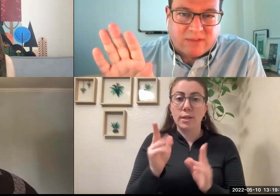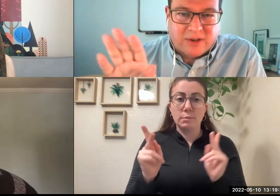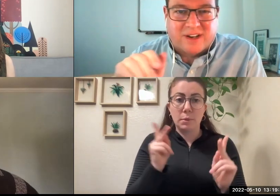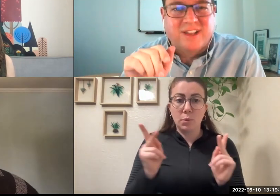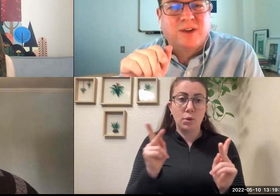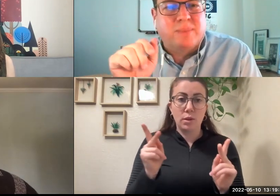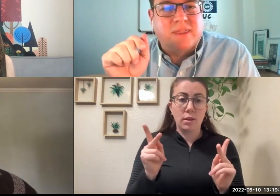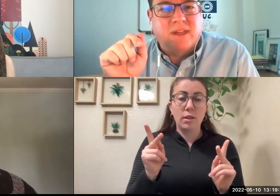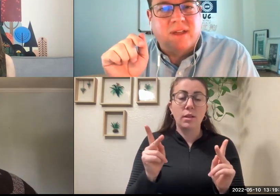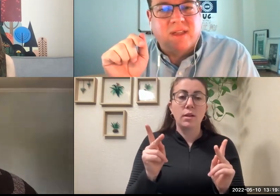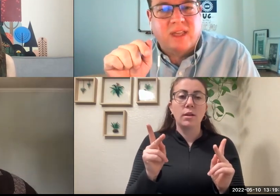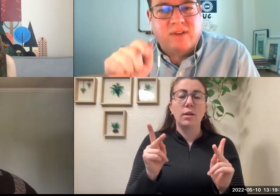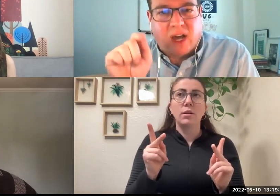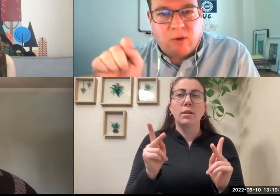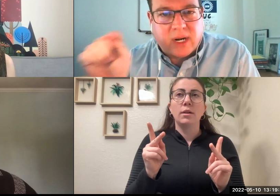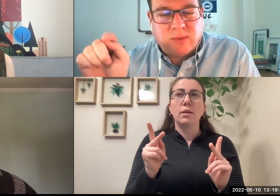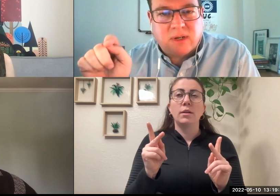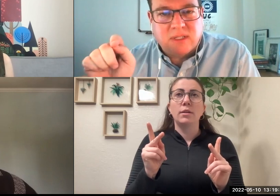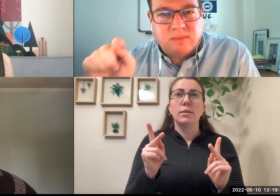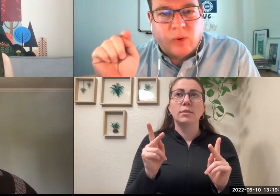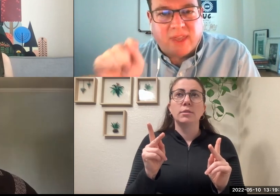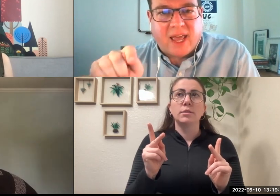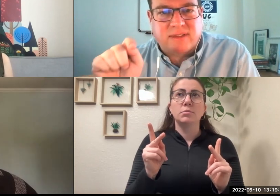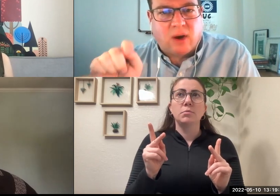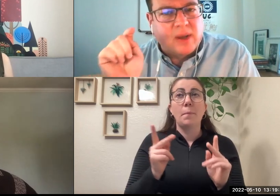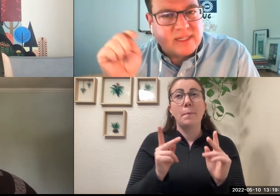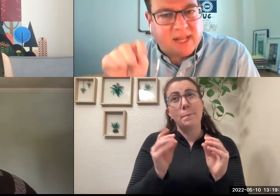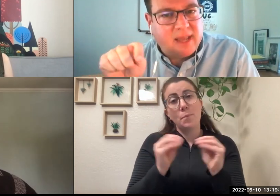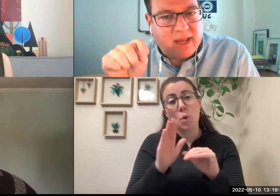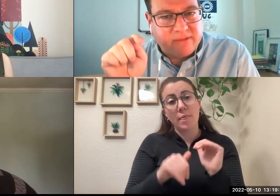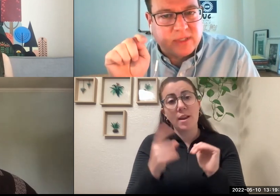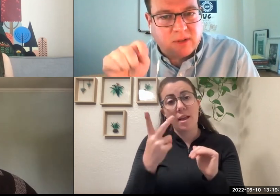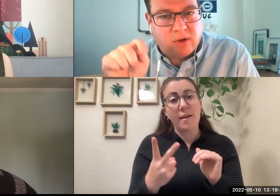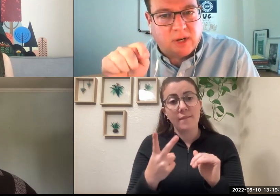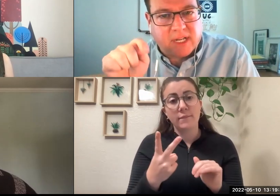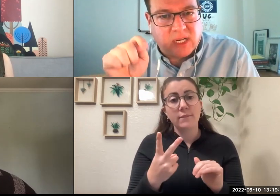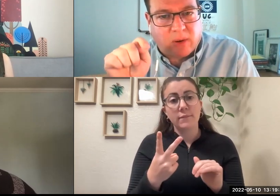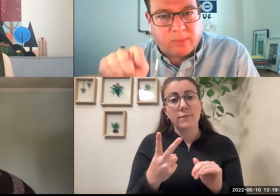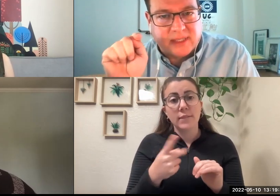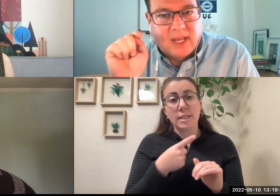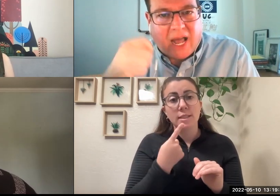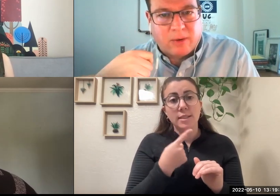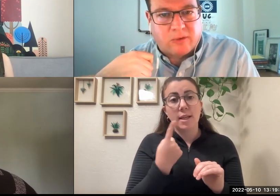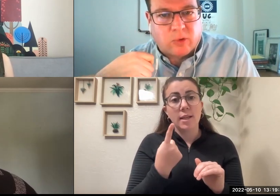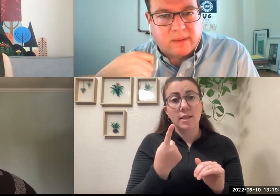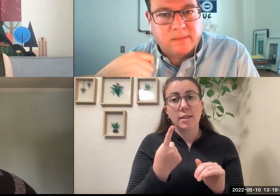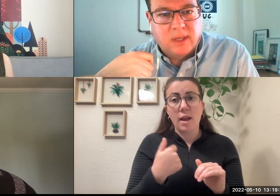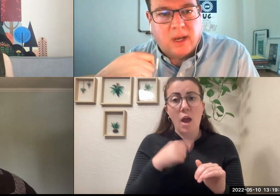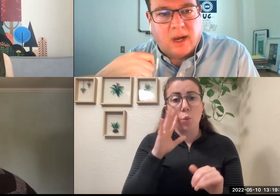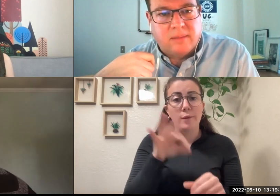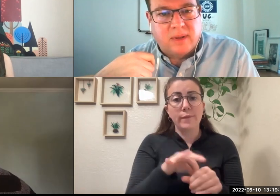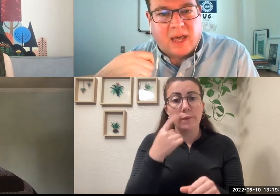want to get rid of our union. But the even unorganized workers, more than half say, oh yeah, today, if there was a union election in my workplace, I would vote for